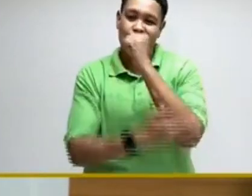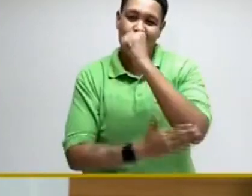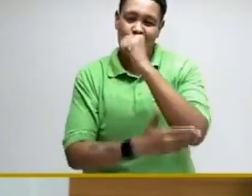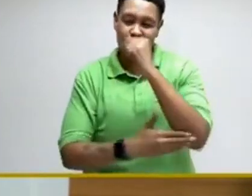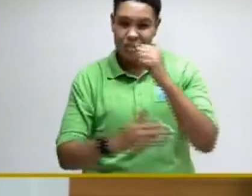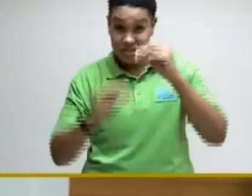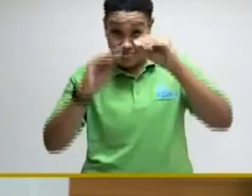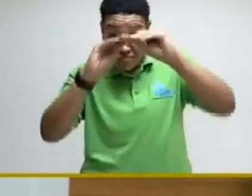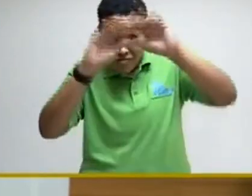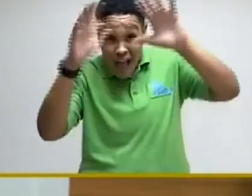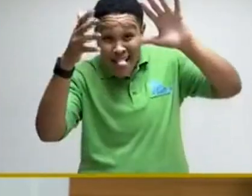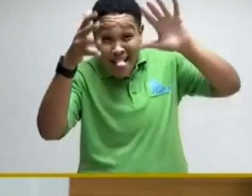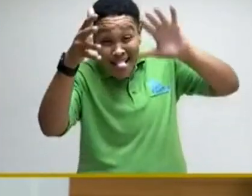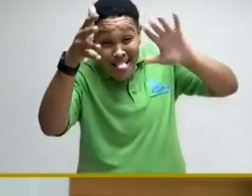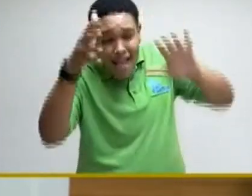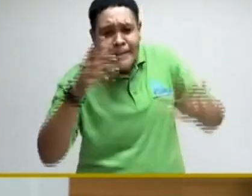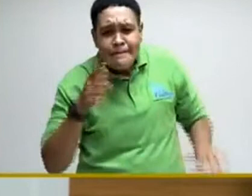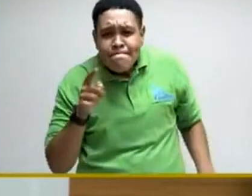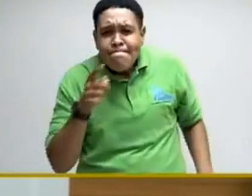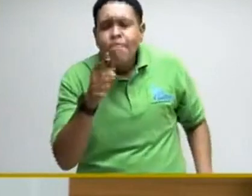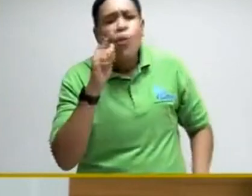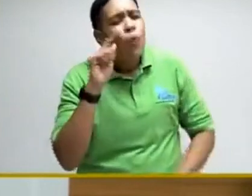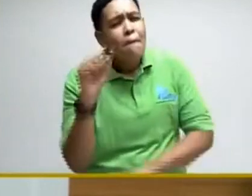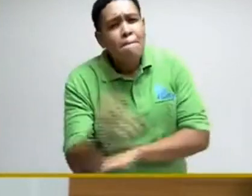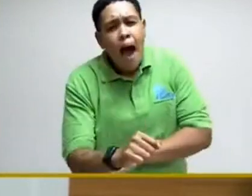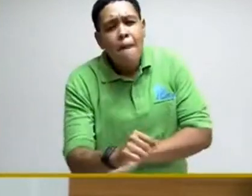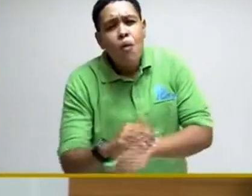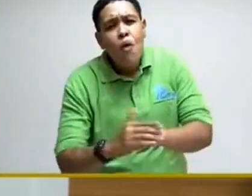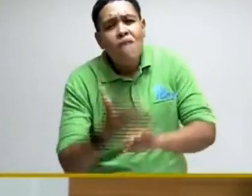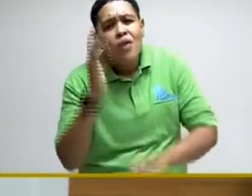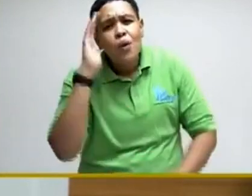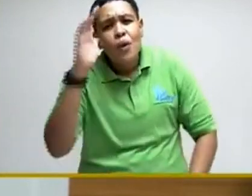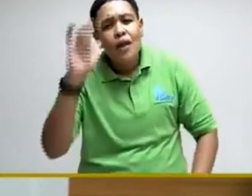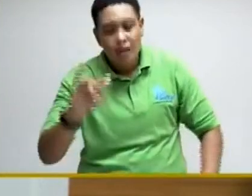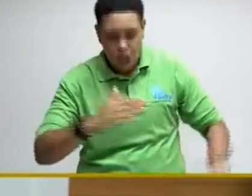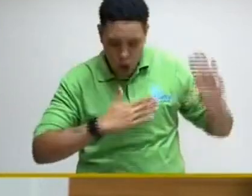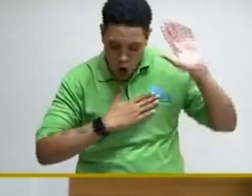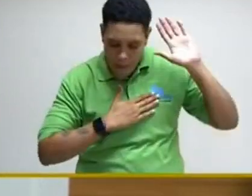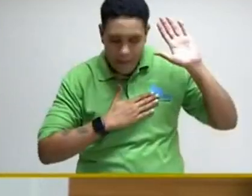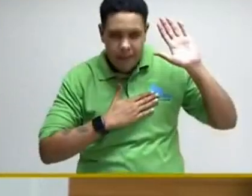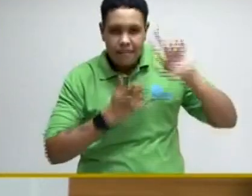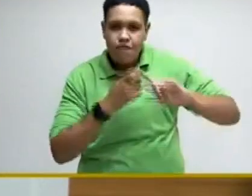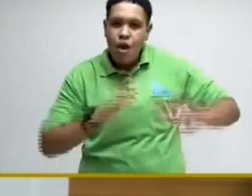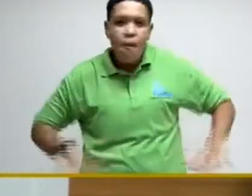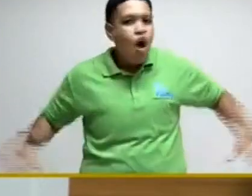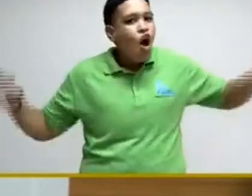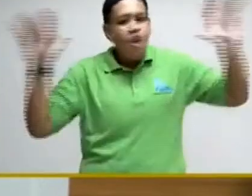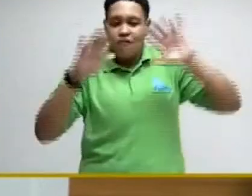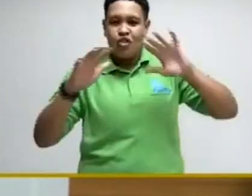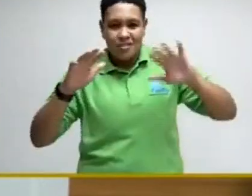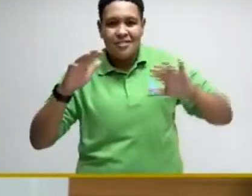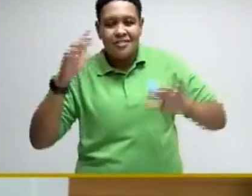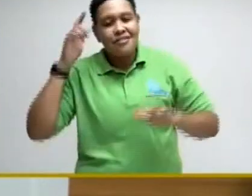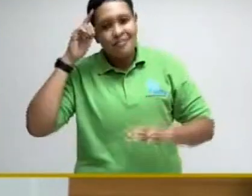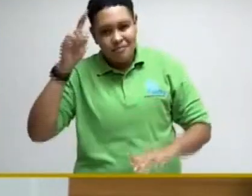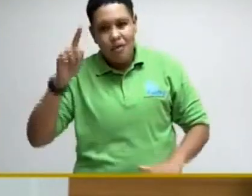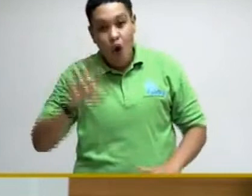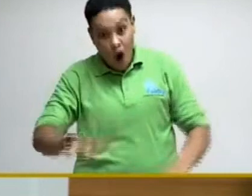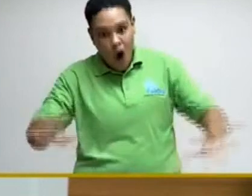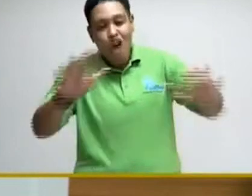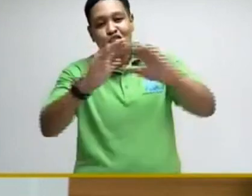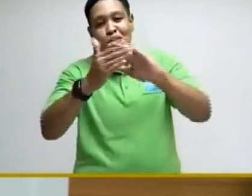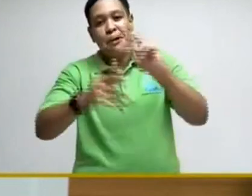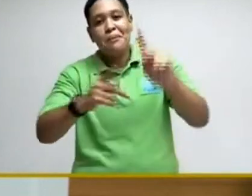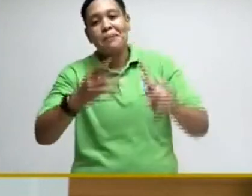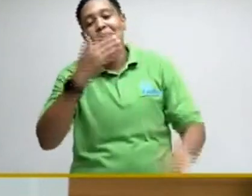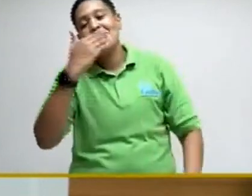of the tunnel. We will beat COVID-19, and that is a commitment from all of us on behalf of all of us. Thank